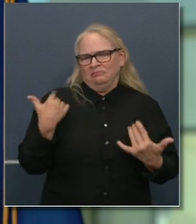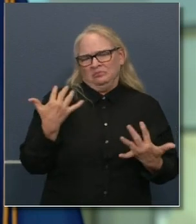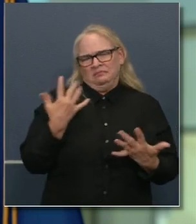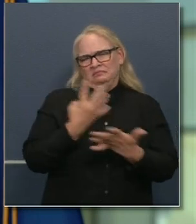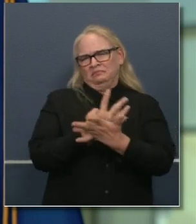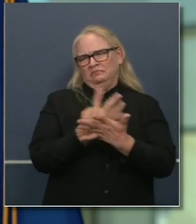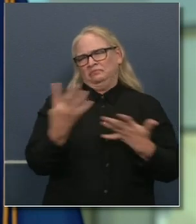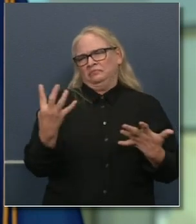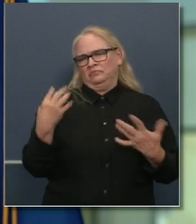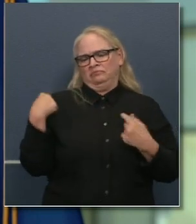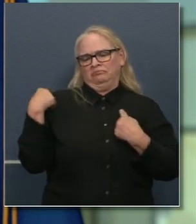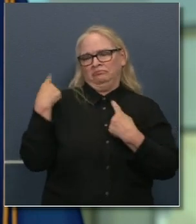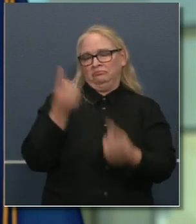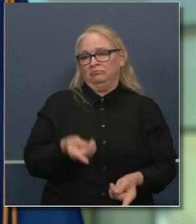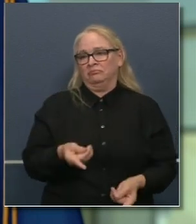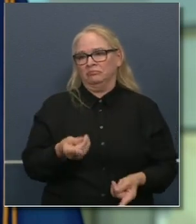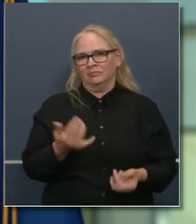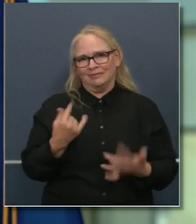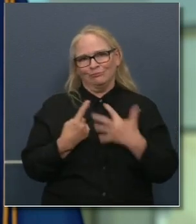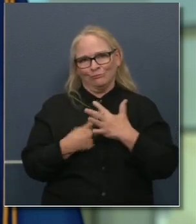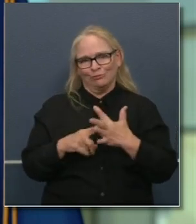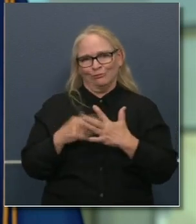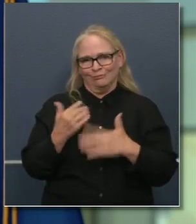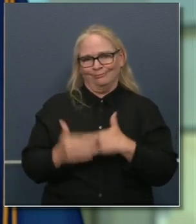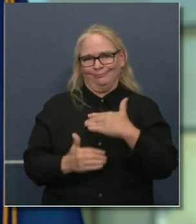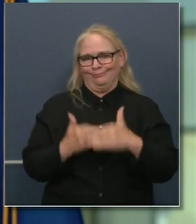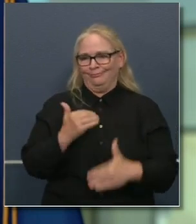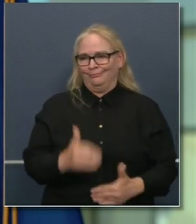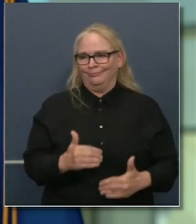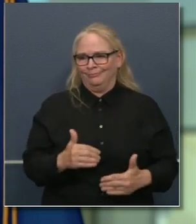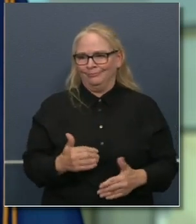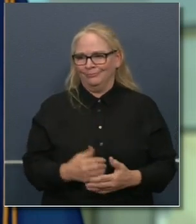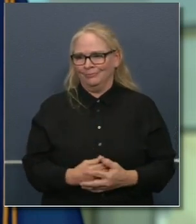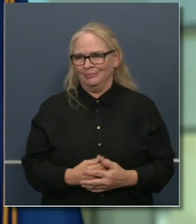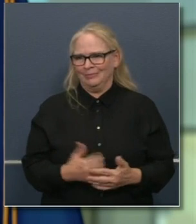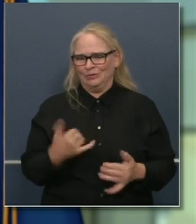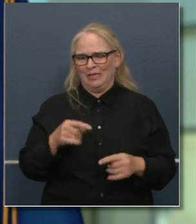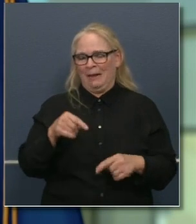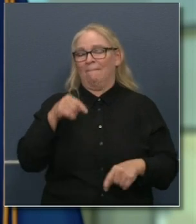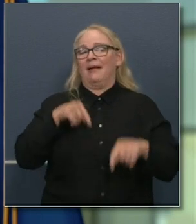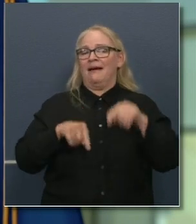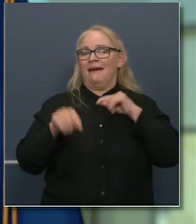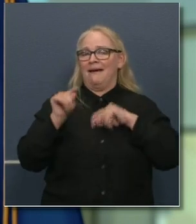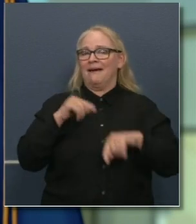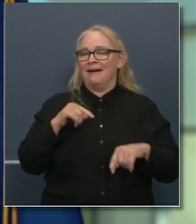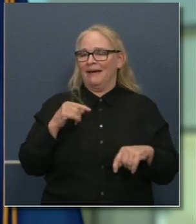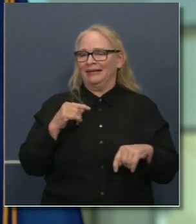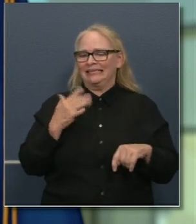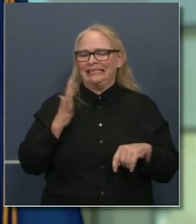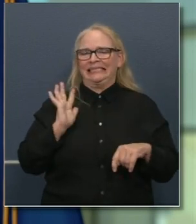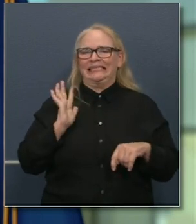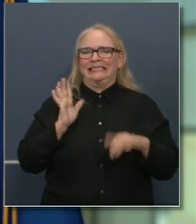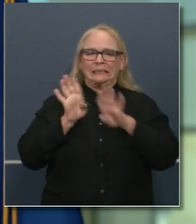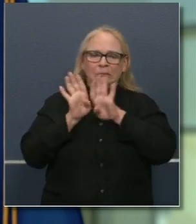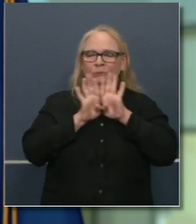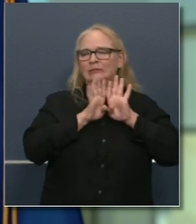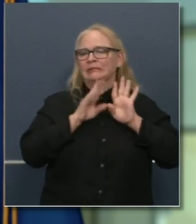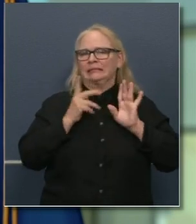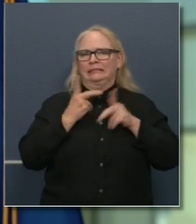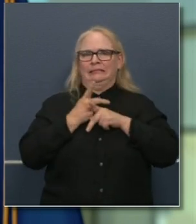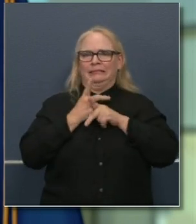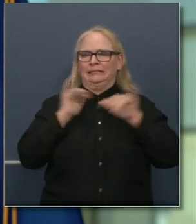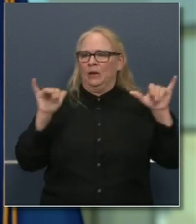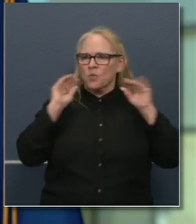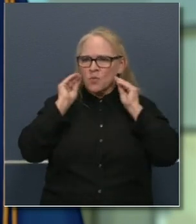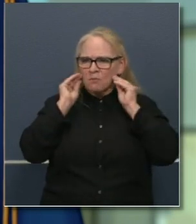to make moves, the governor with his finger on the dimmer, moving it down a little bit. So we're right in that time period where we may see some of